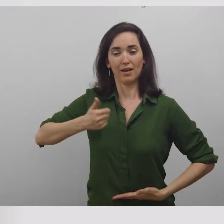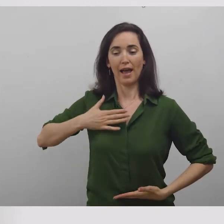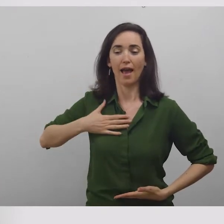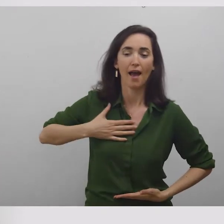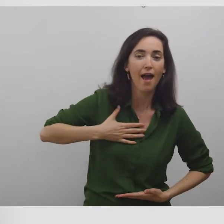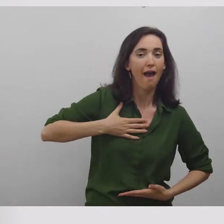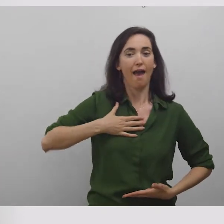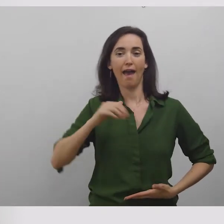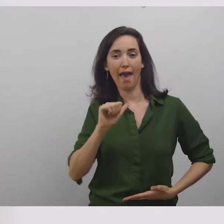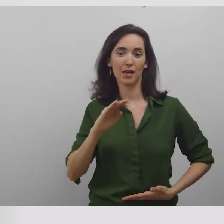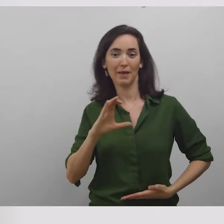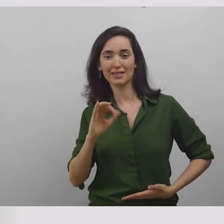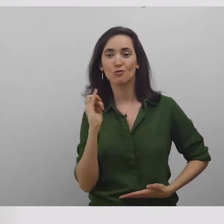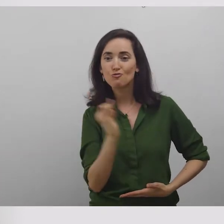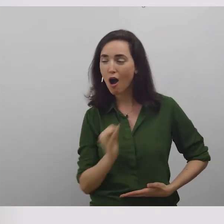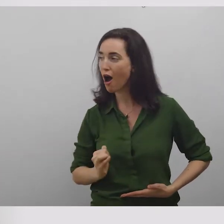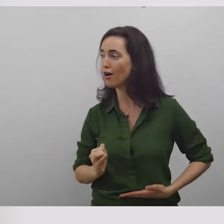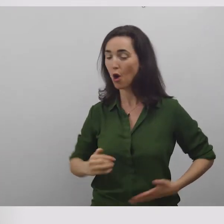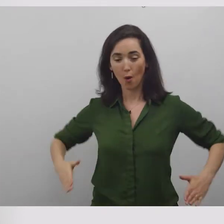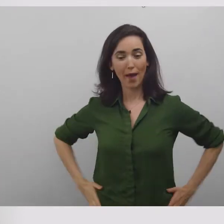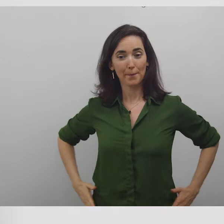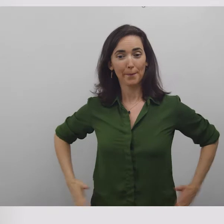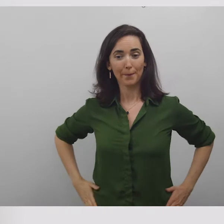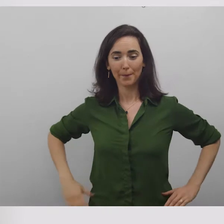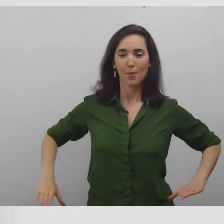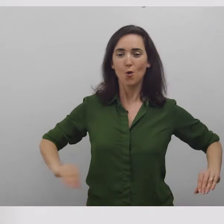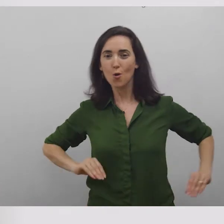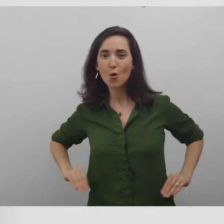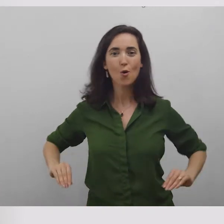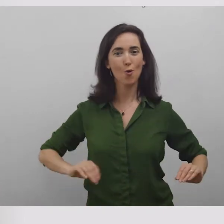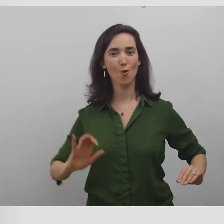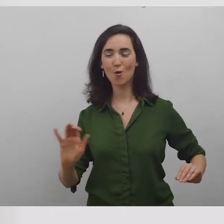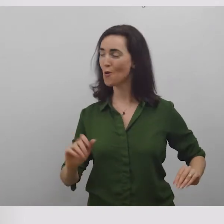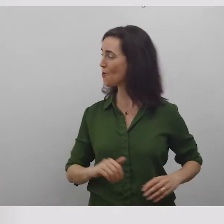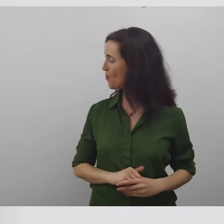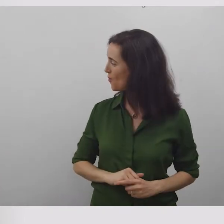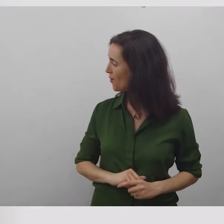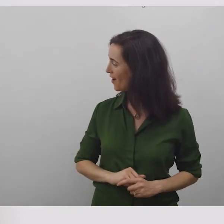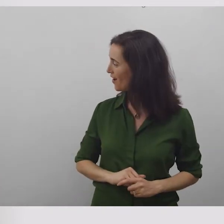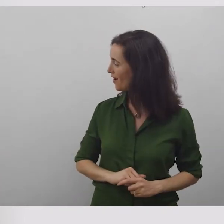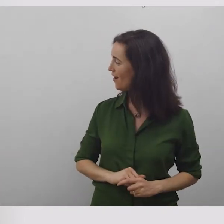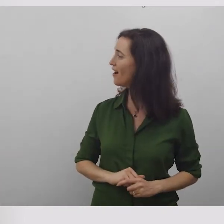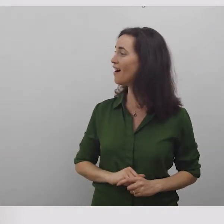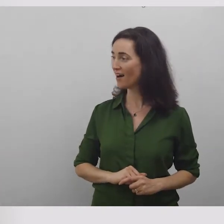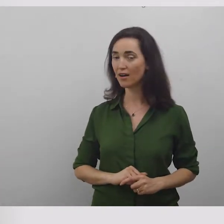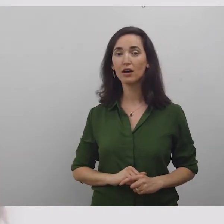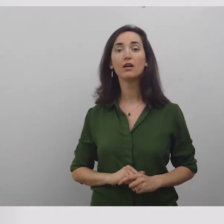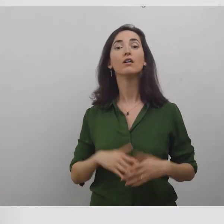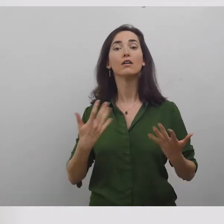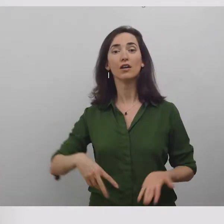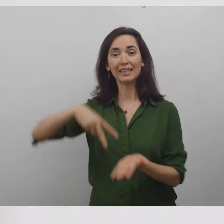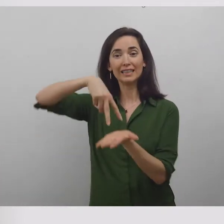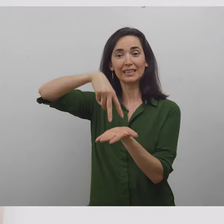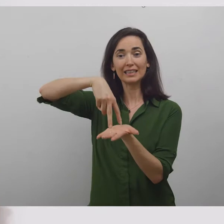torso and our hips. A, B, C. And